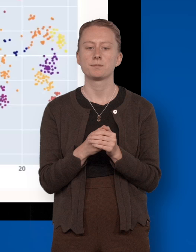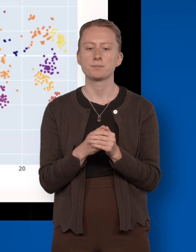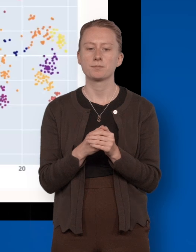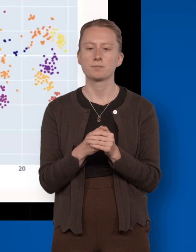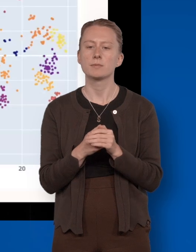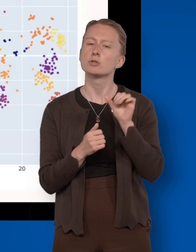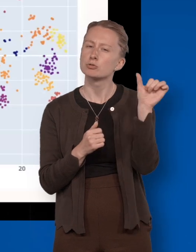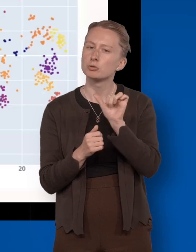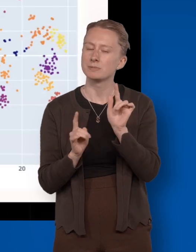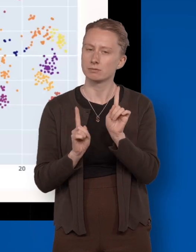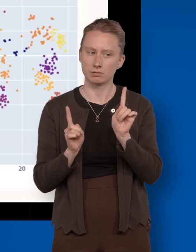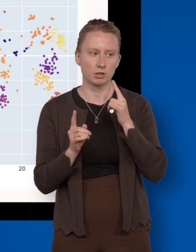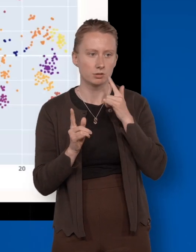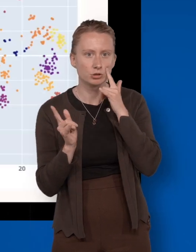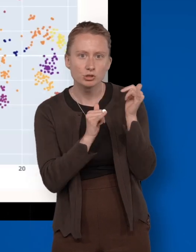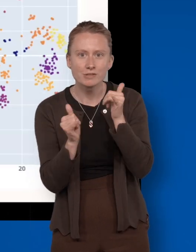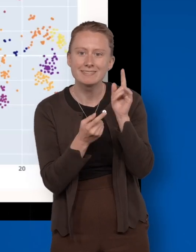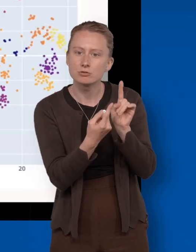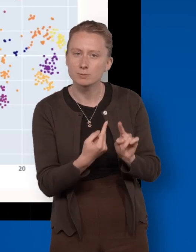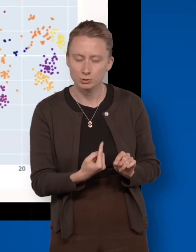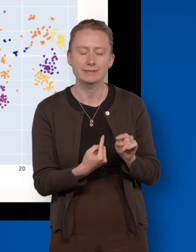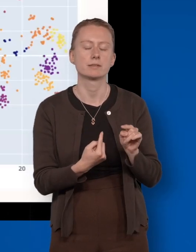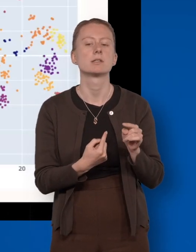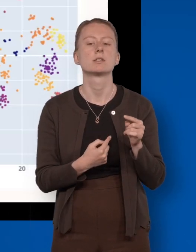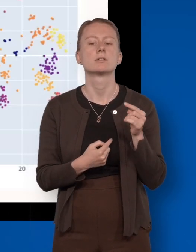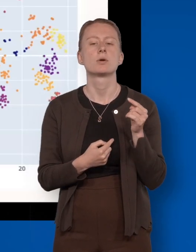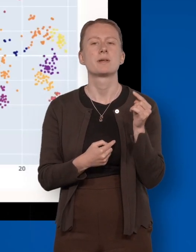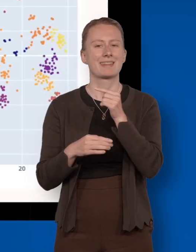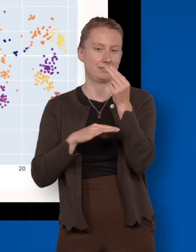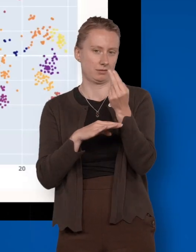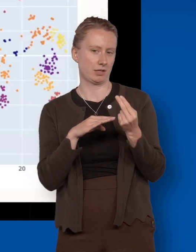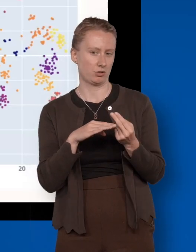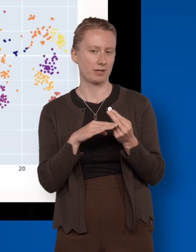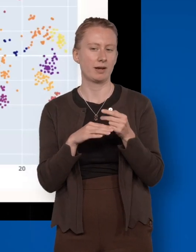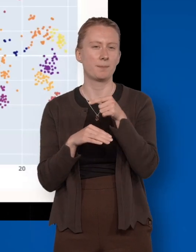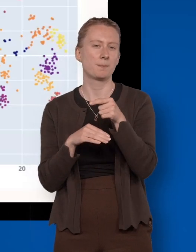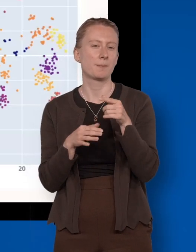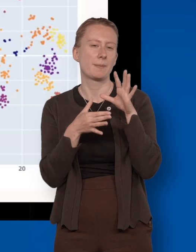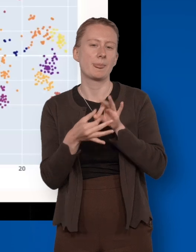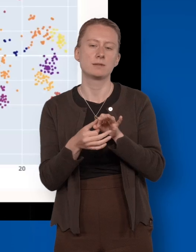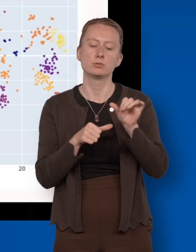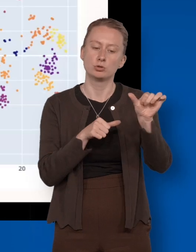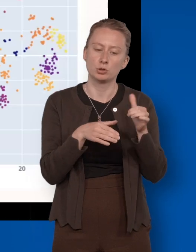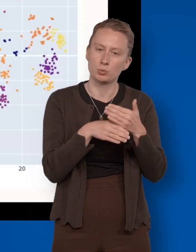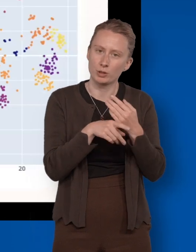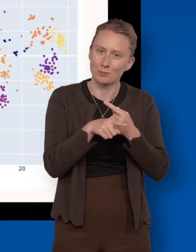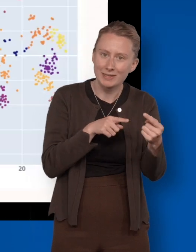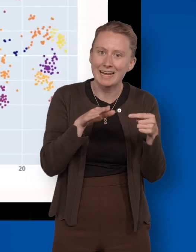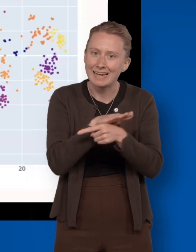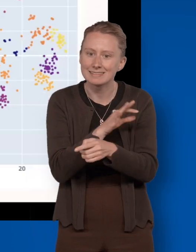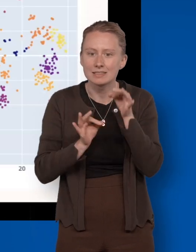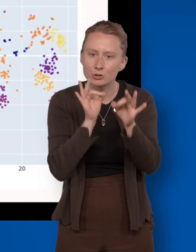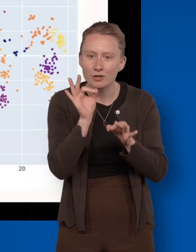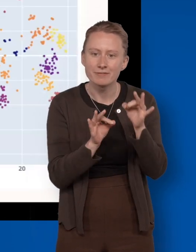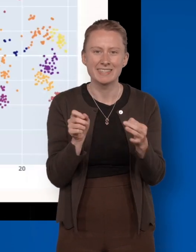responses. So here, I think this one is from a shorter working week exit survey. So each dot here is basically